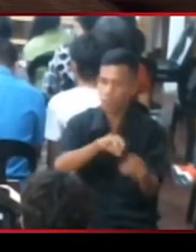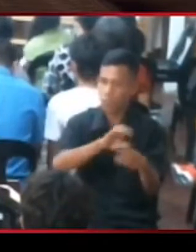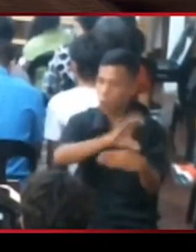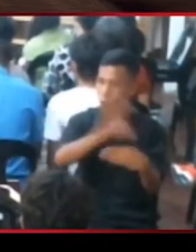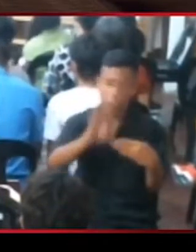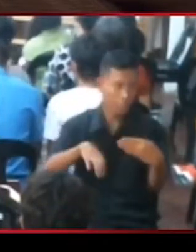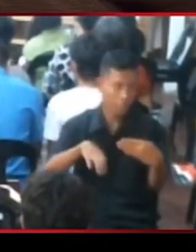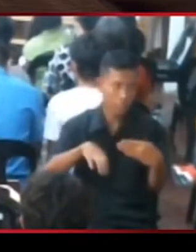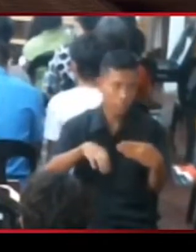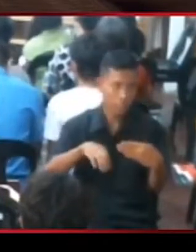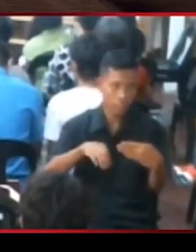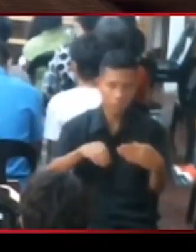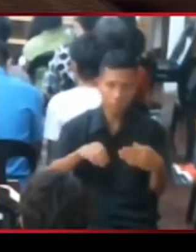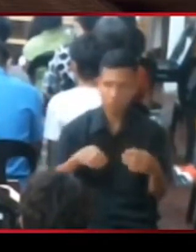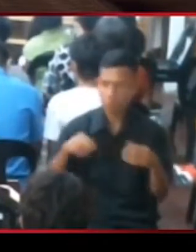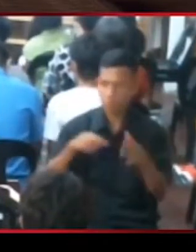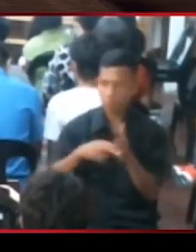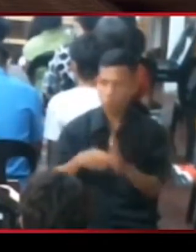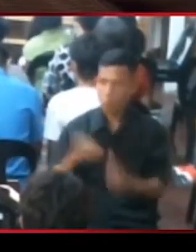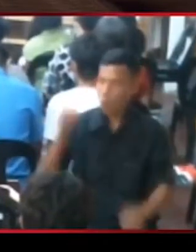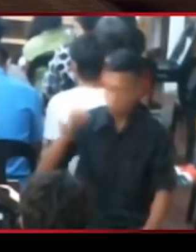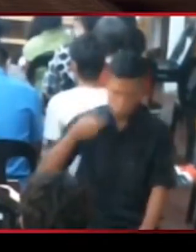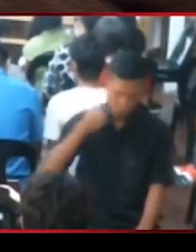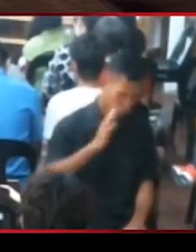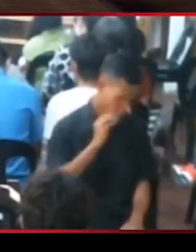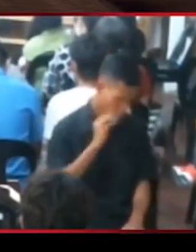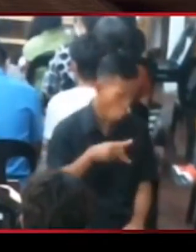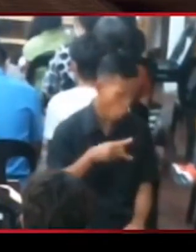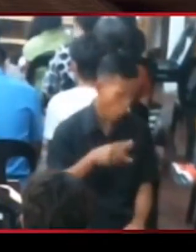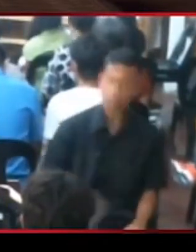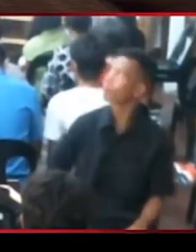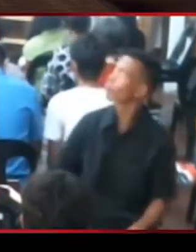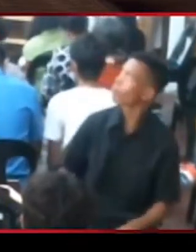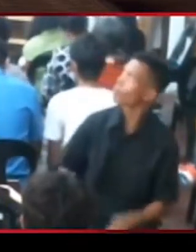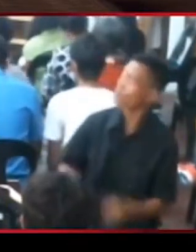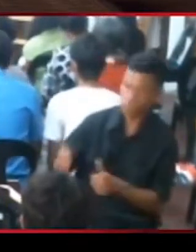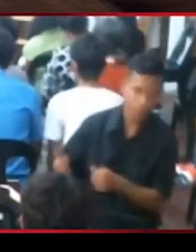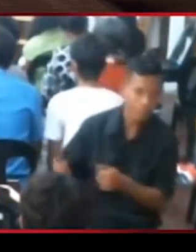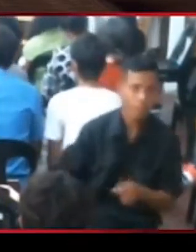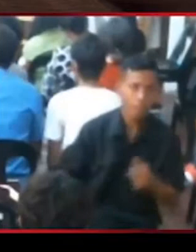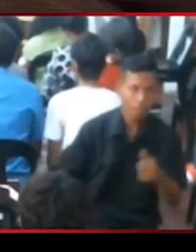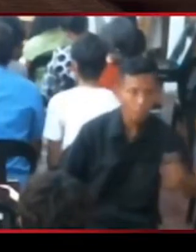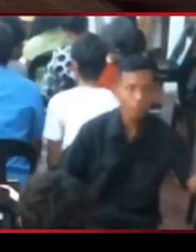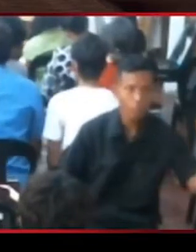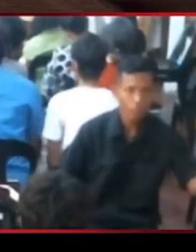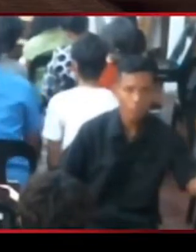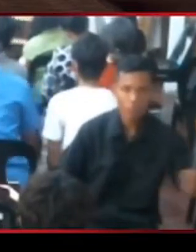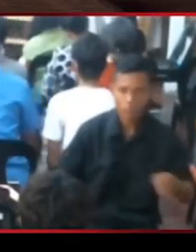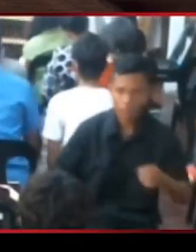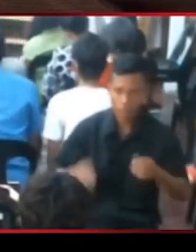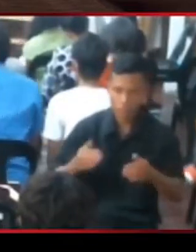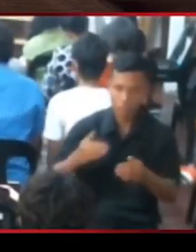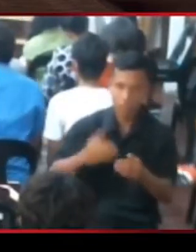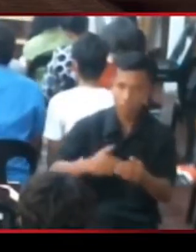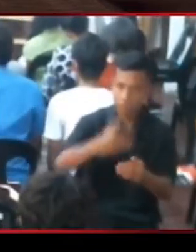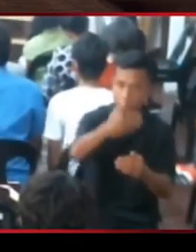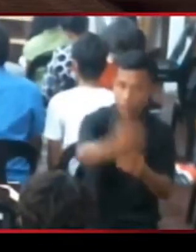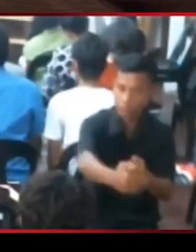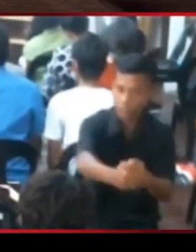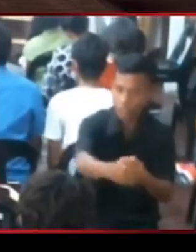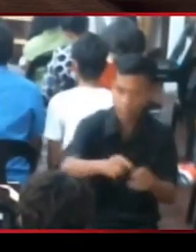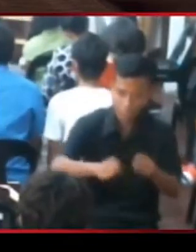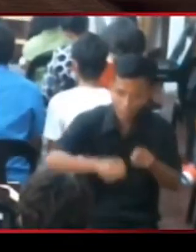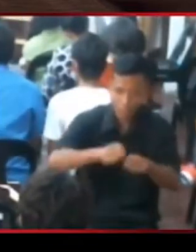okay, it's time for him to move on, it's time for her to move on, I'm going to give her another test. She passed that one,